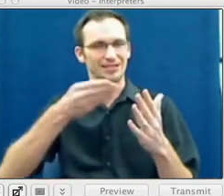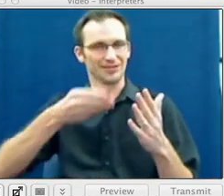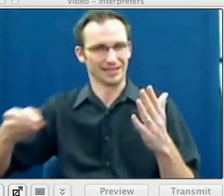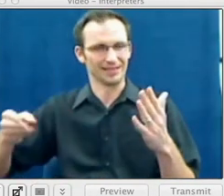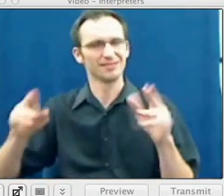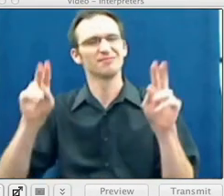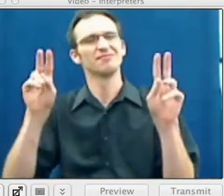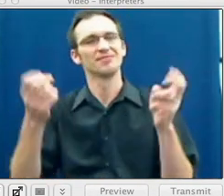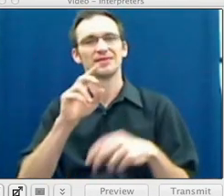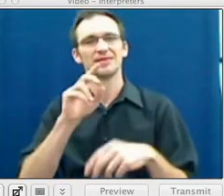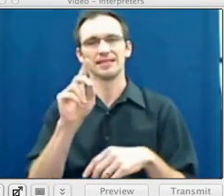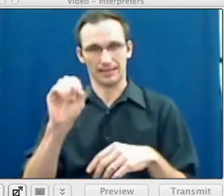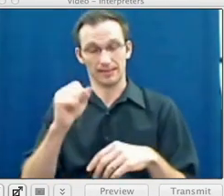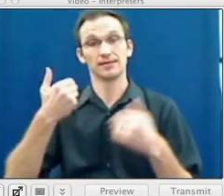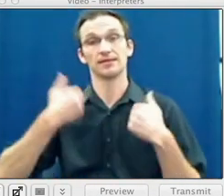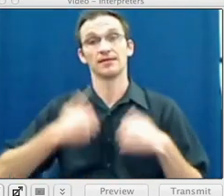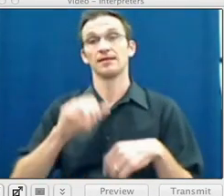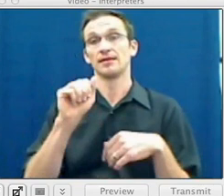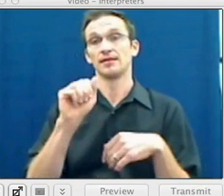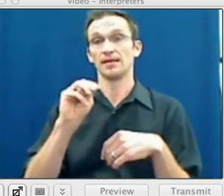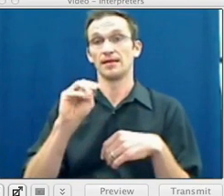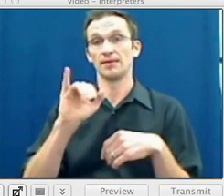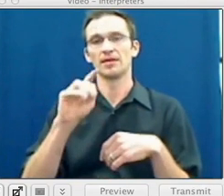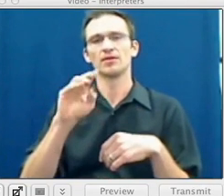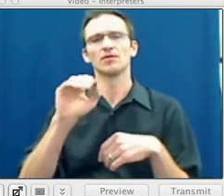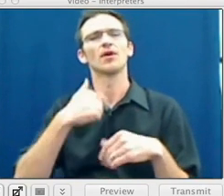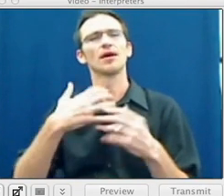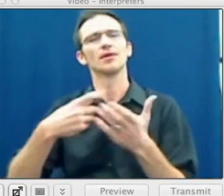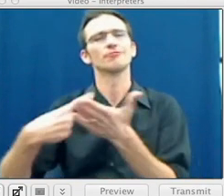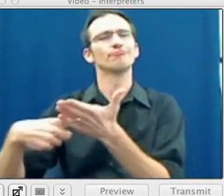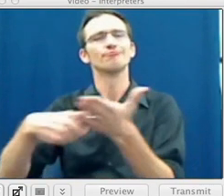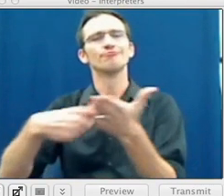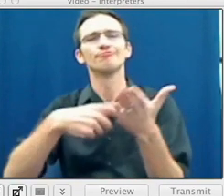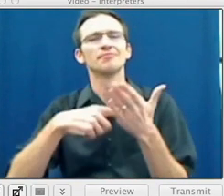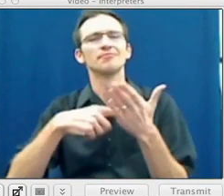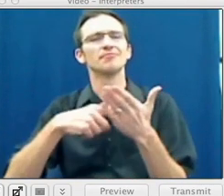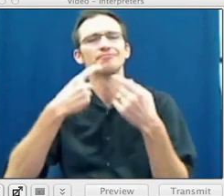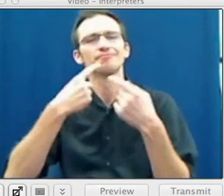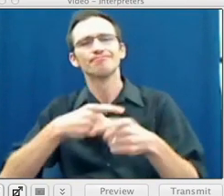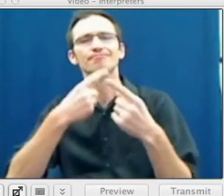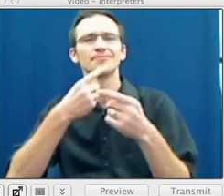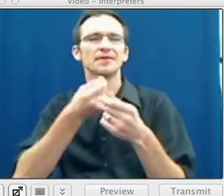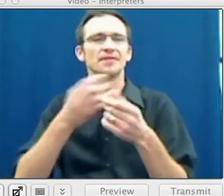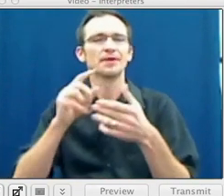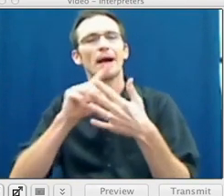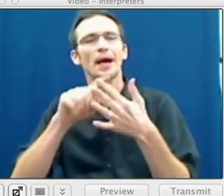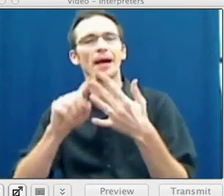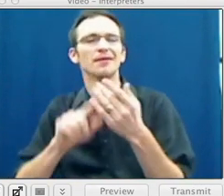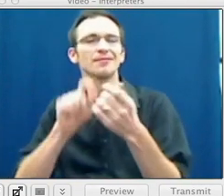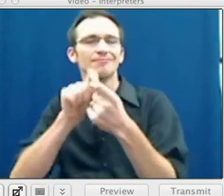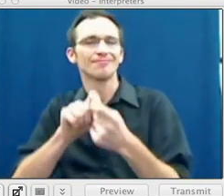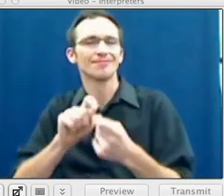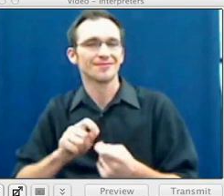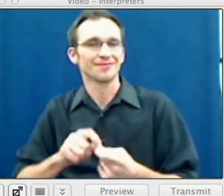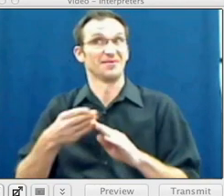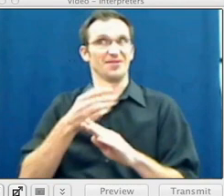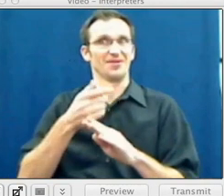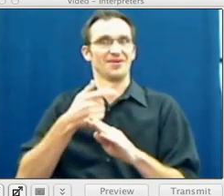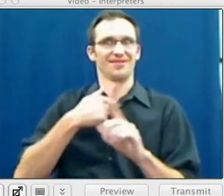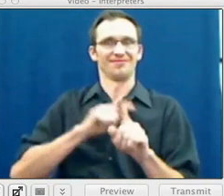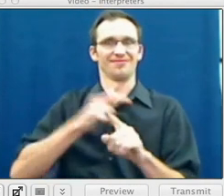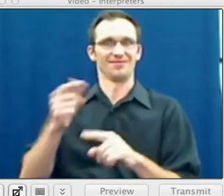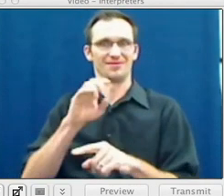Amy Kroll, and I just want to do some housekeeping items before I turn it over to Robyn. First of all, as you can see,